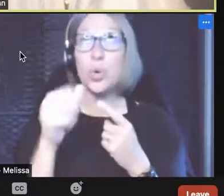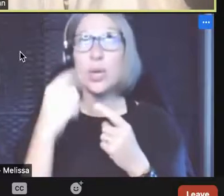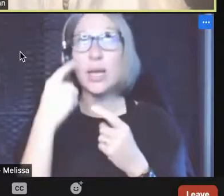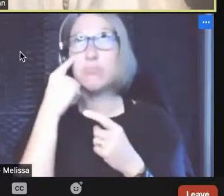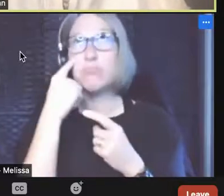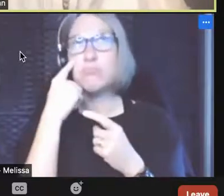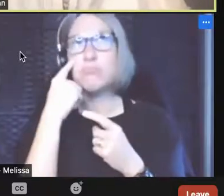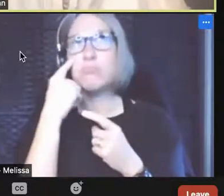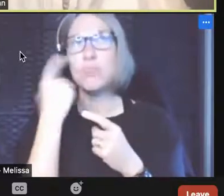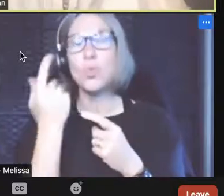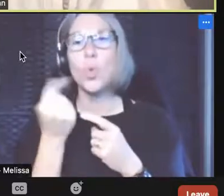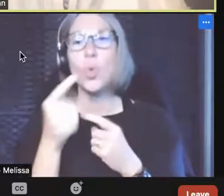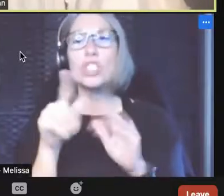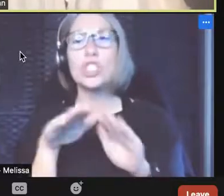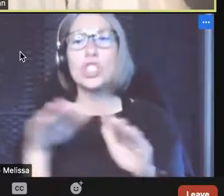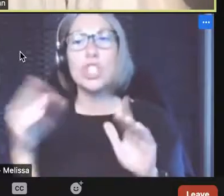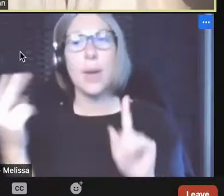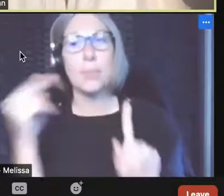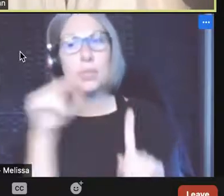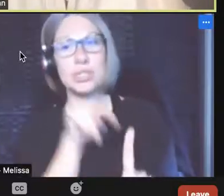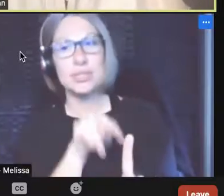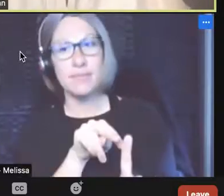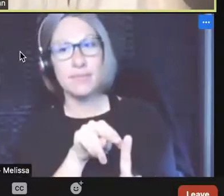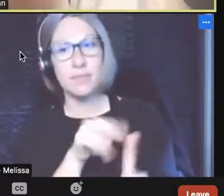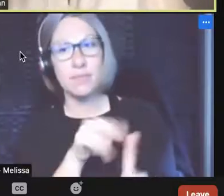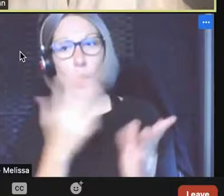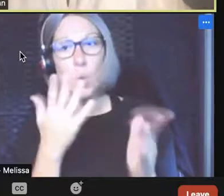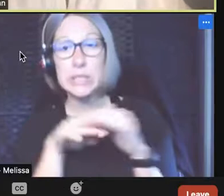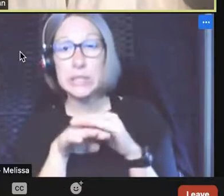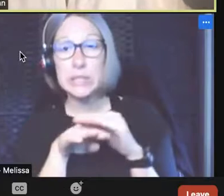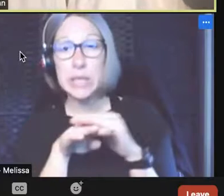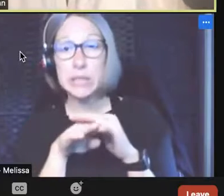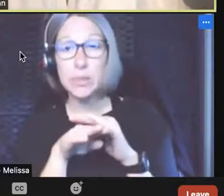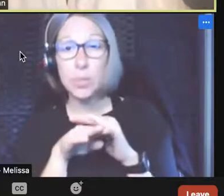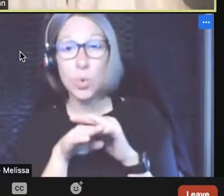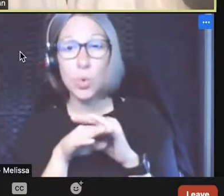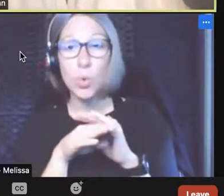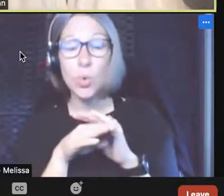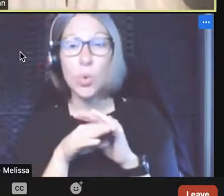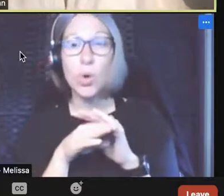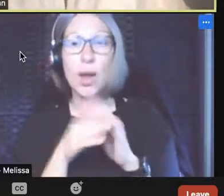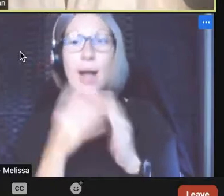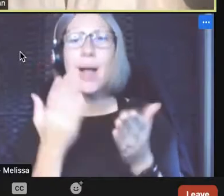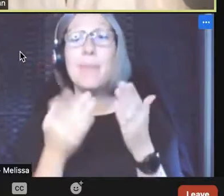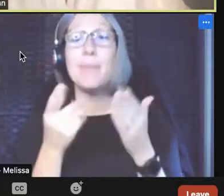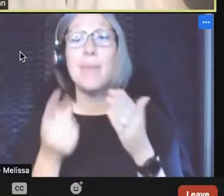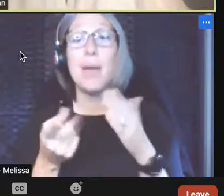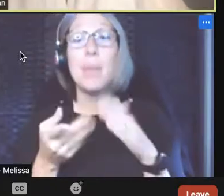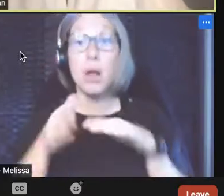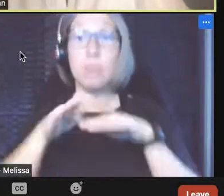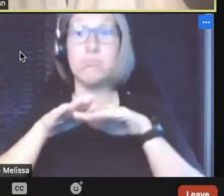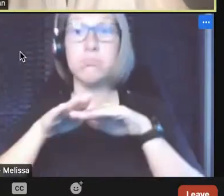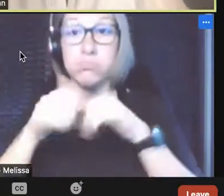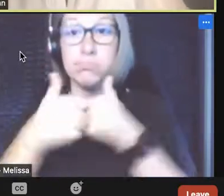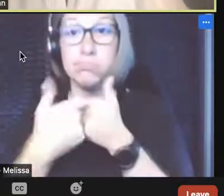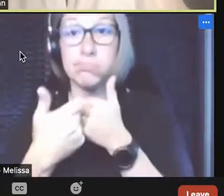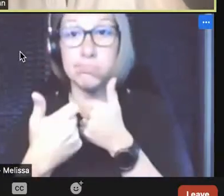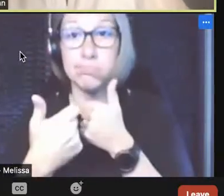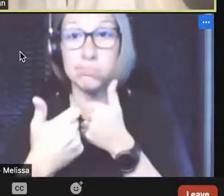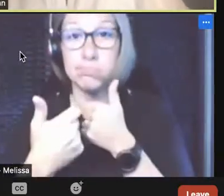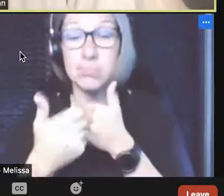child perceive, that you're maybe adding a layer of challenge that, like this